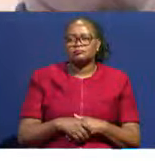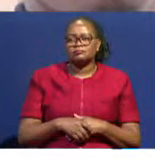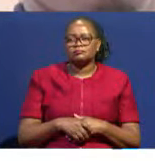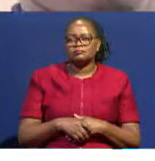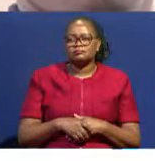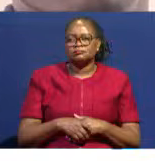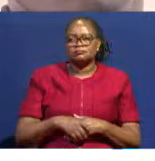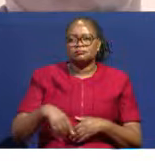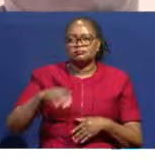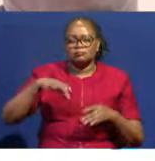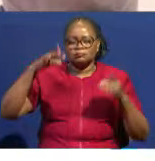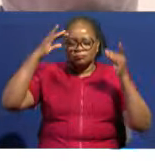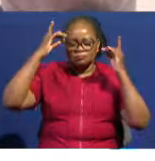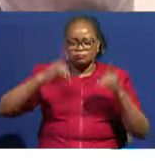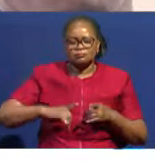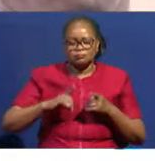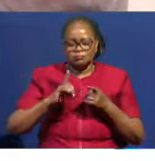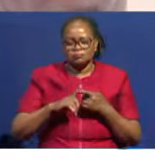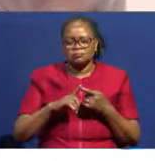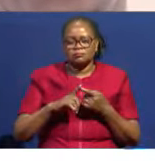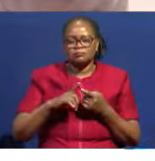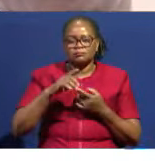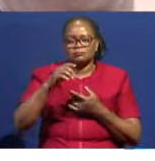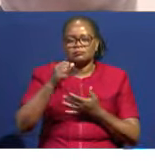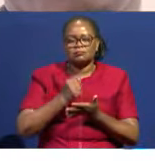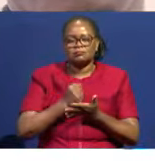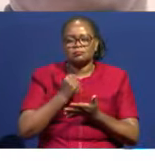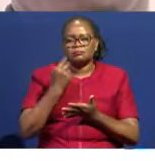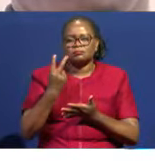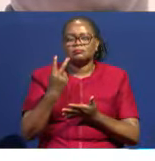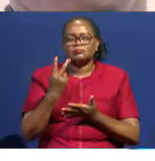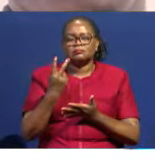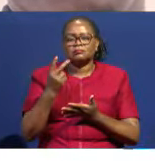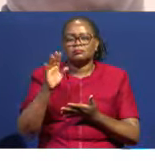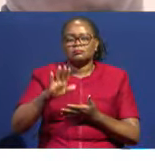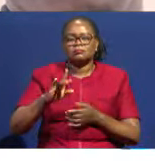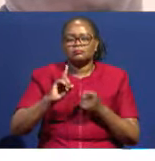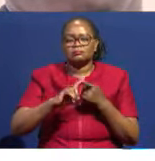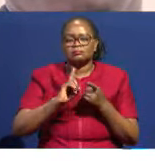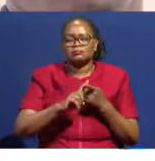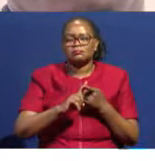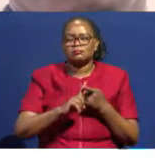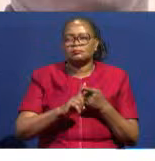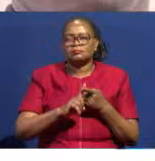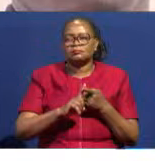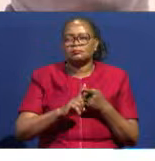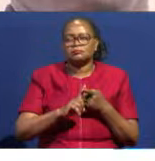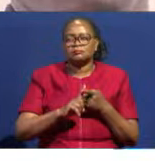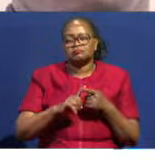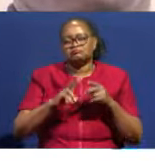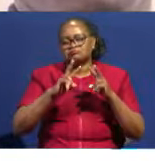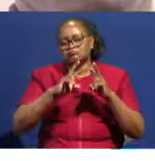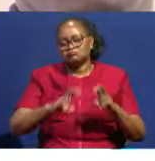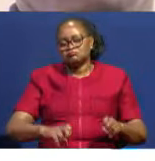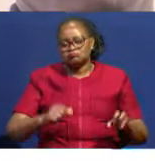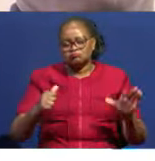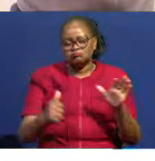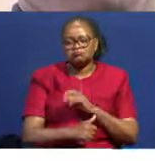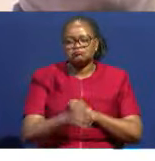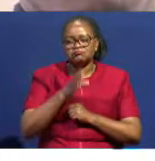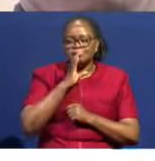We decided to approach it from two fronts. One, putting pressure on exploration of underground